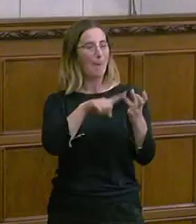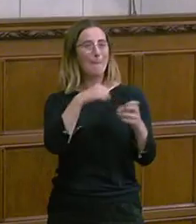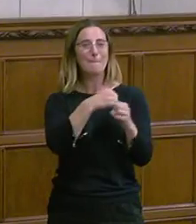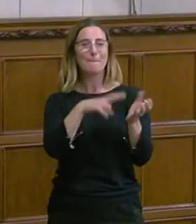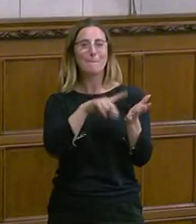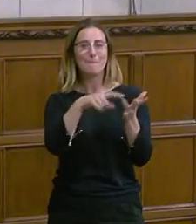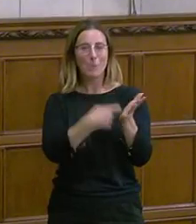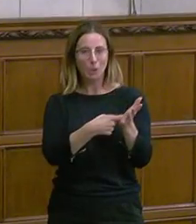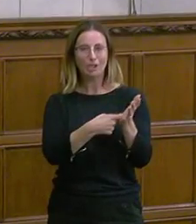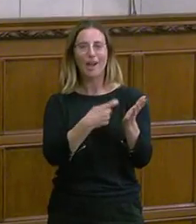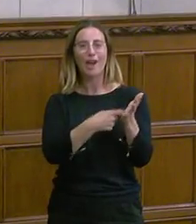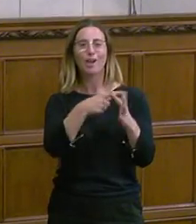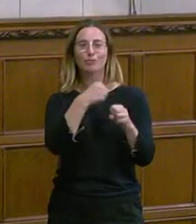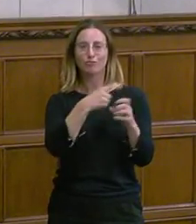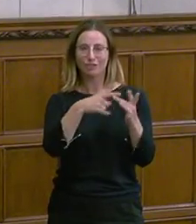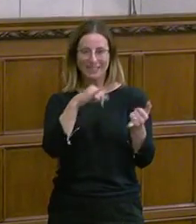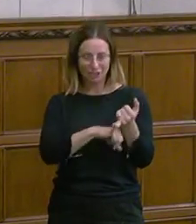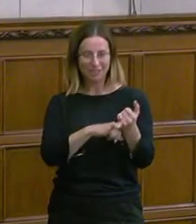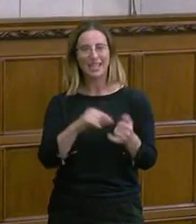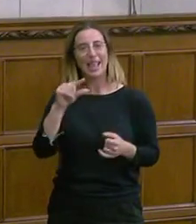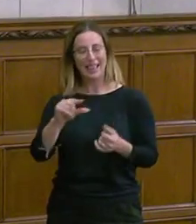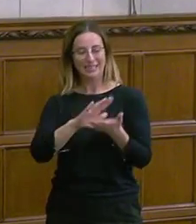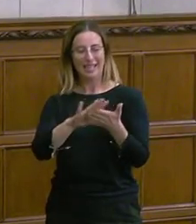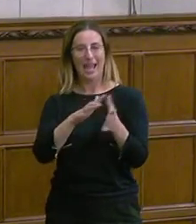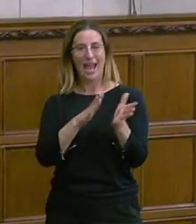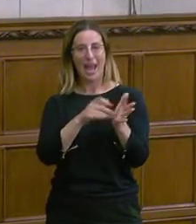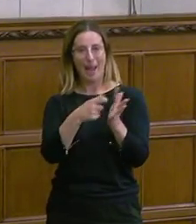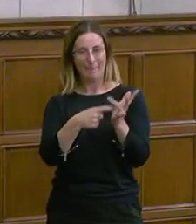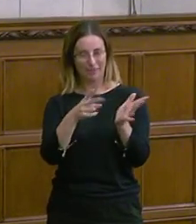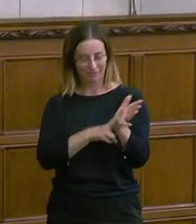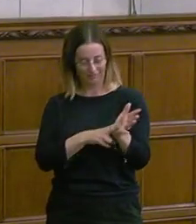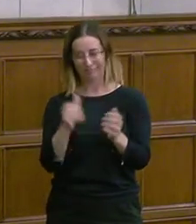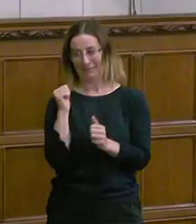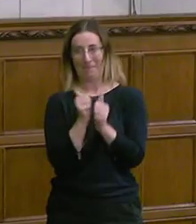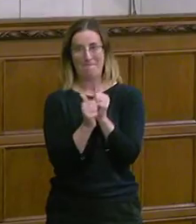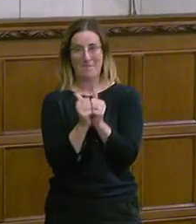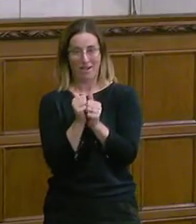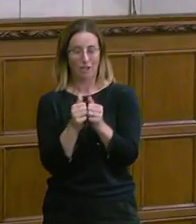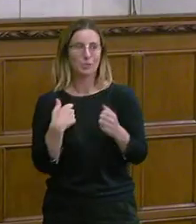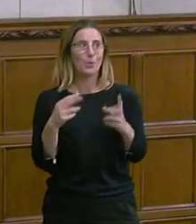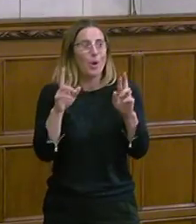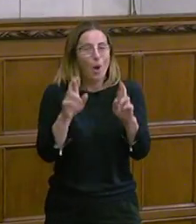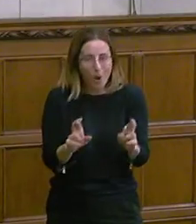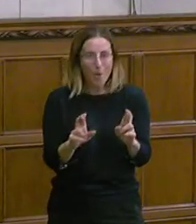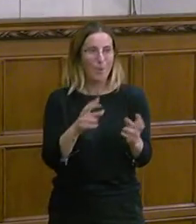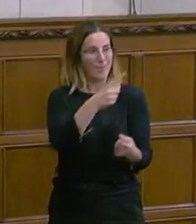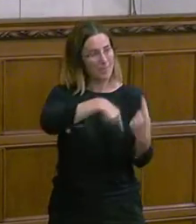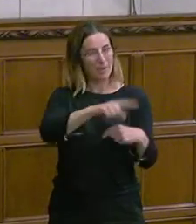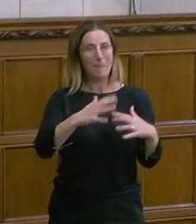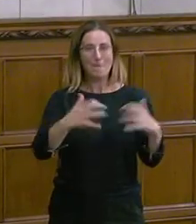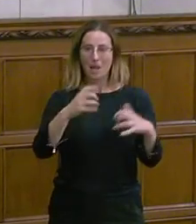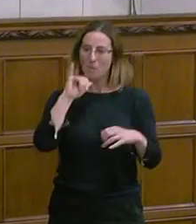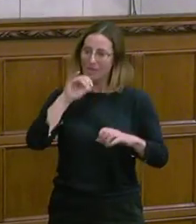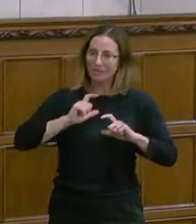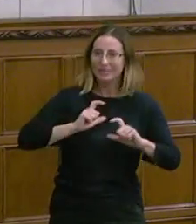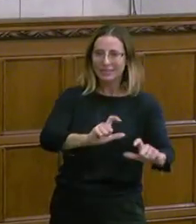Regis and Littlehampton, at a meeting in March. I do hope that the Department for Education will continue to do as much as they can